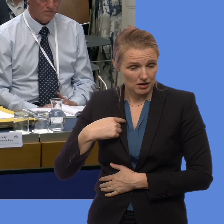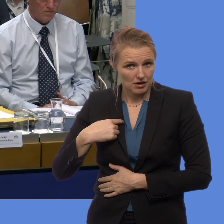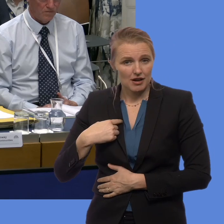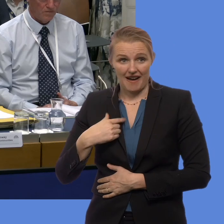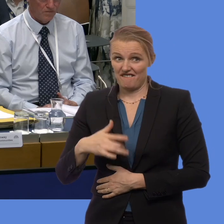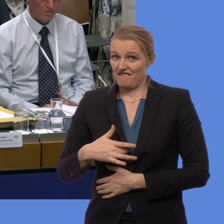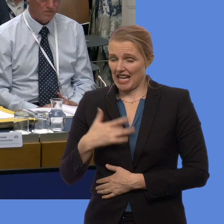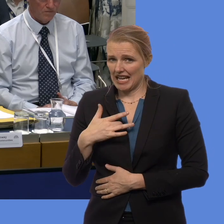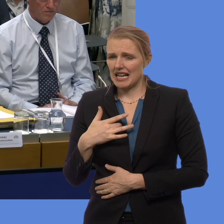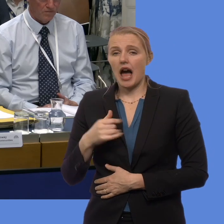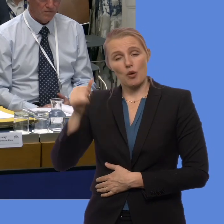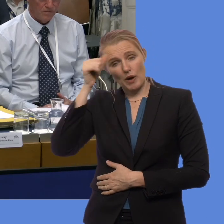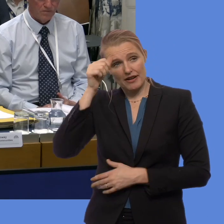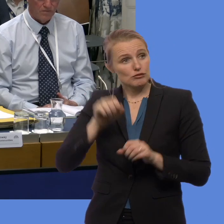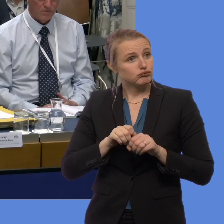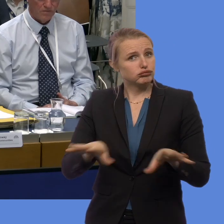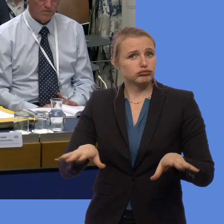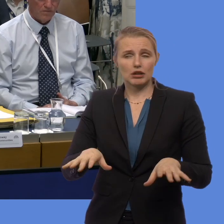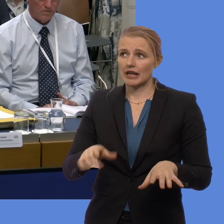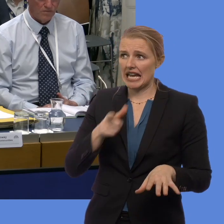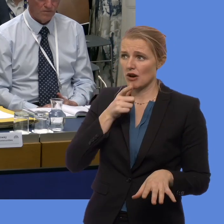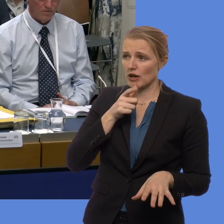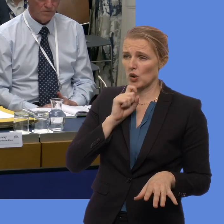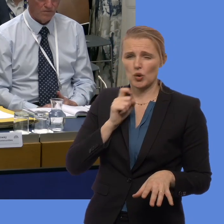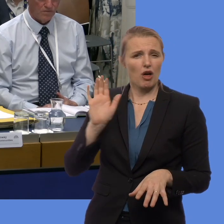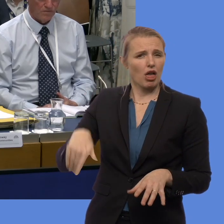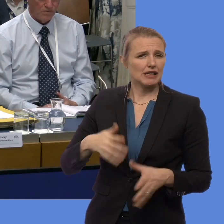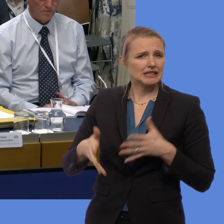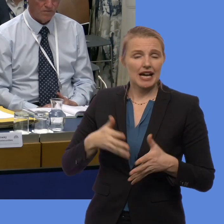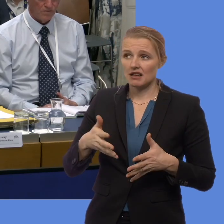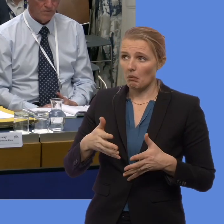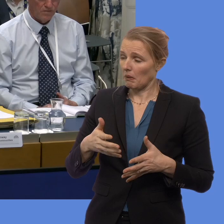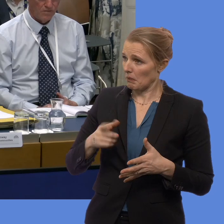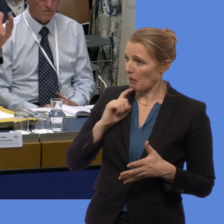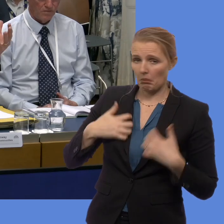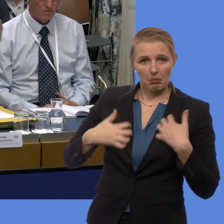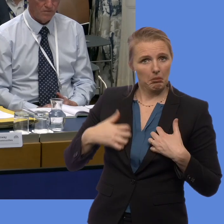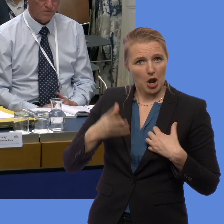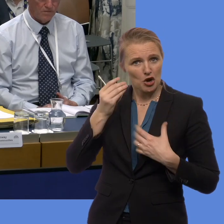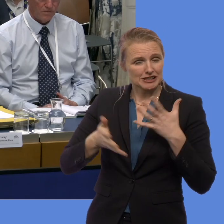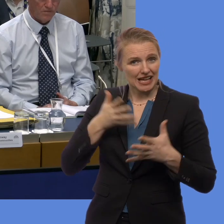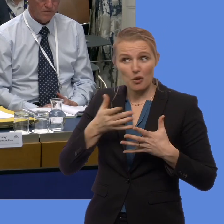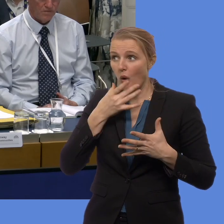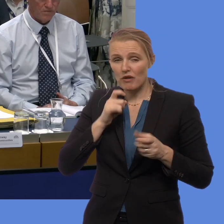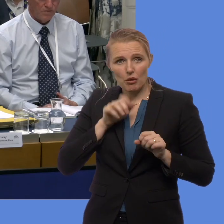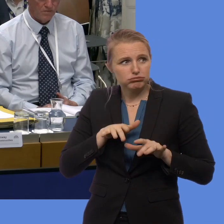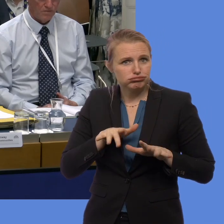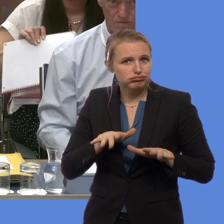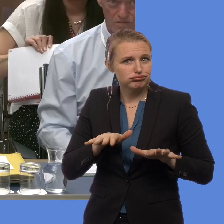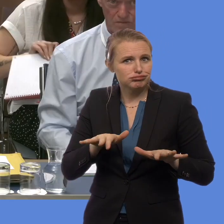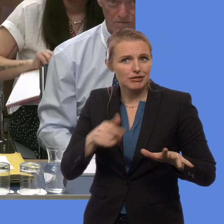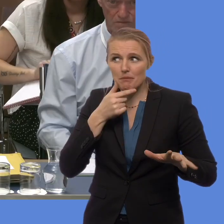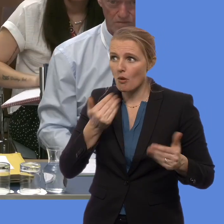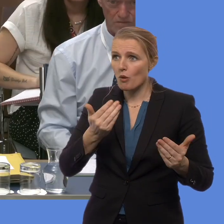may be able to sign but don't choose to do it, and people may want to learn it, and there will be an osmosis out through the process. With